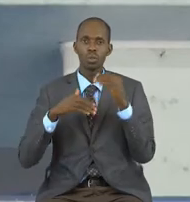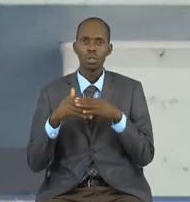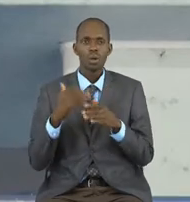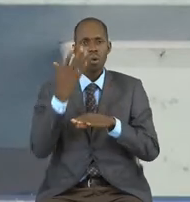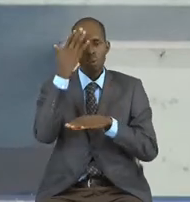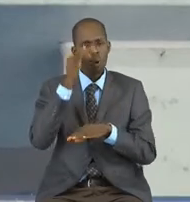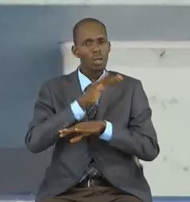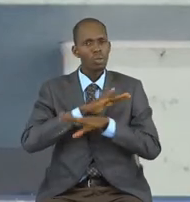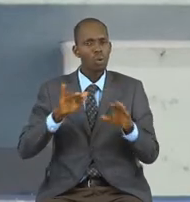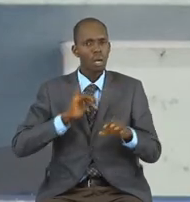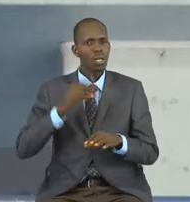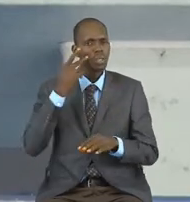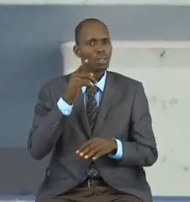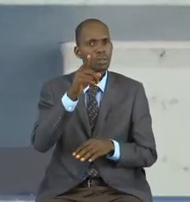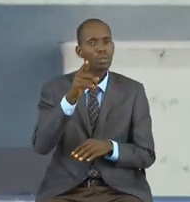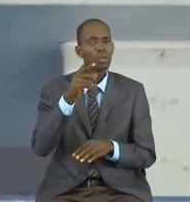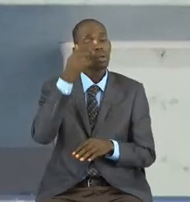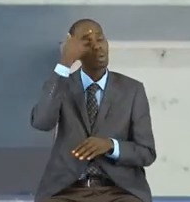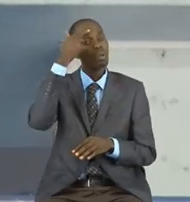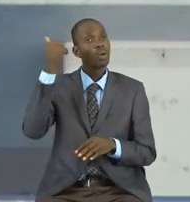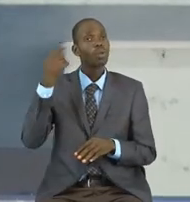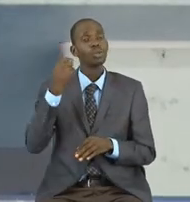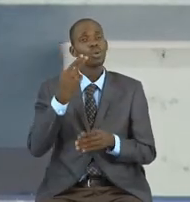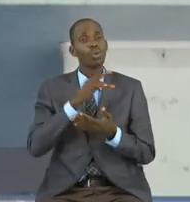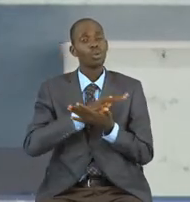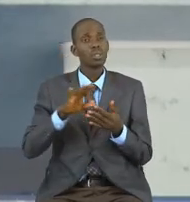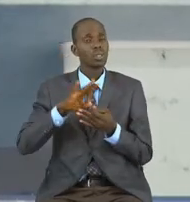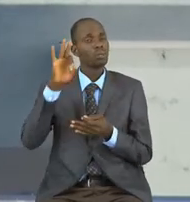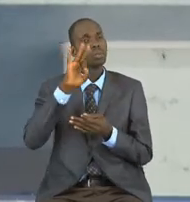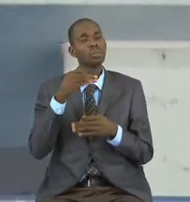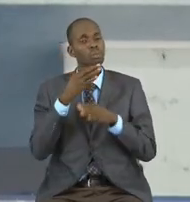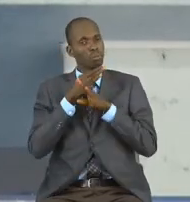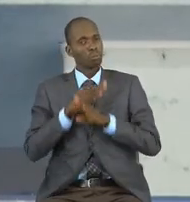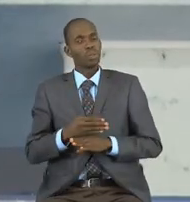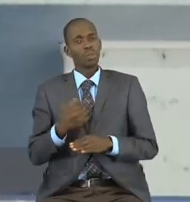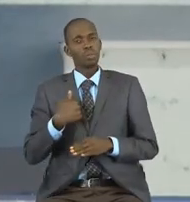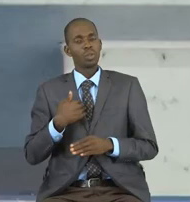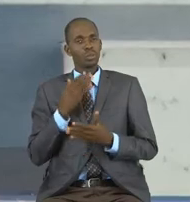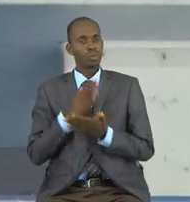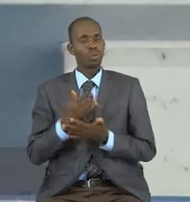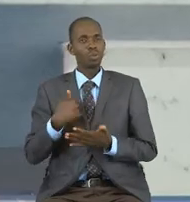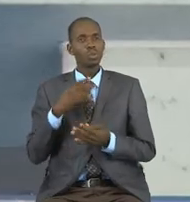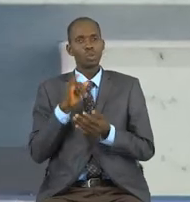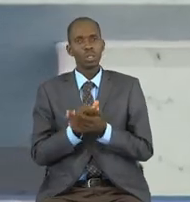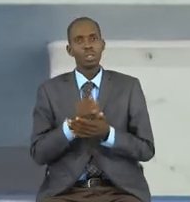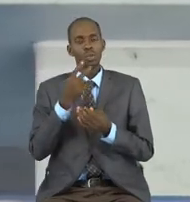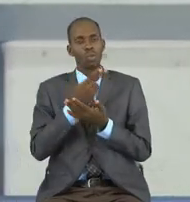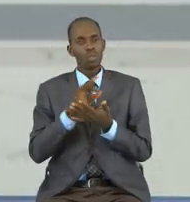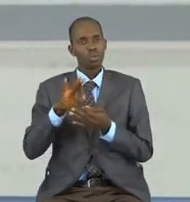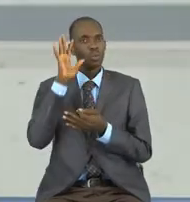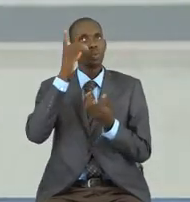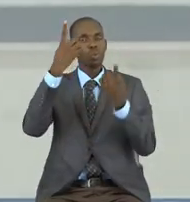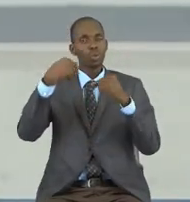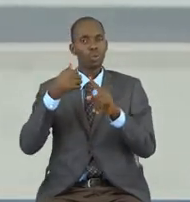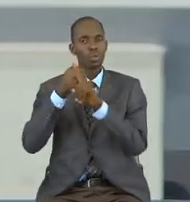me wait behind so he can come, so I don't take the place of the Holy Ghost." Every comforter